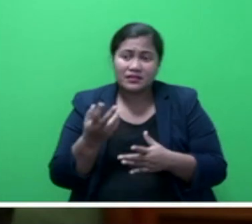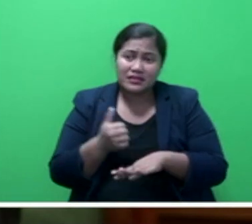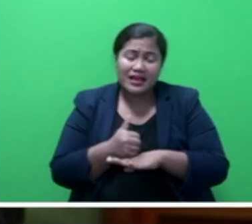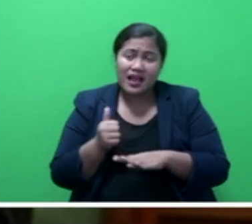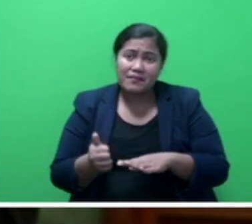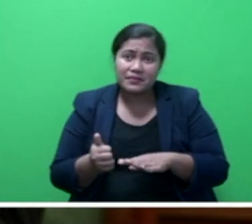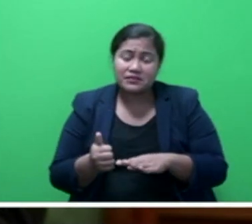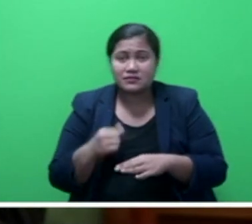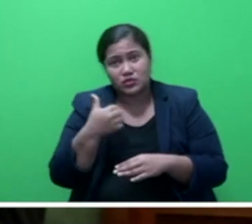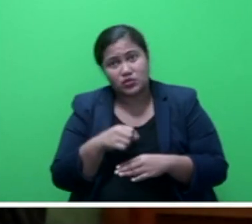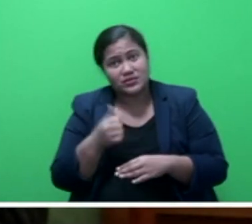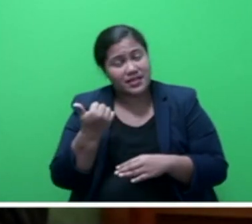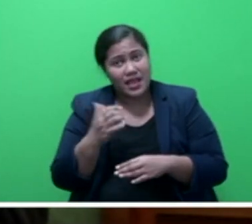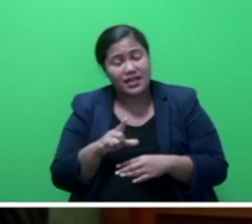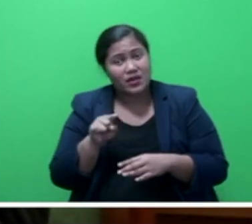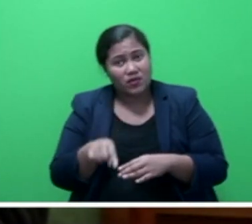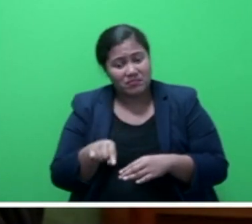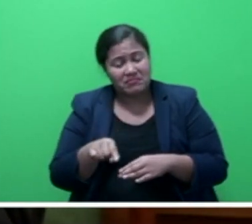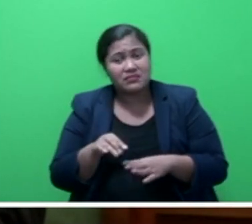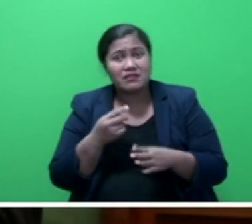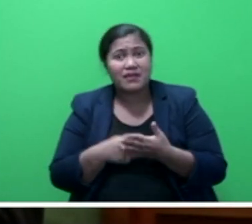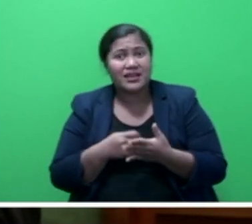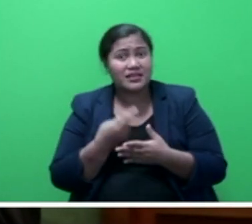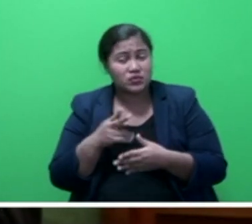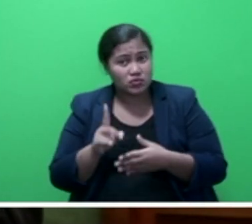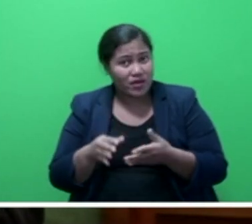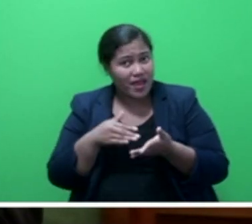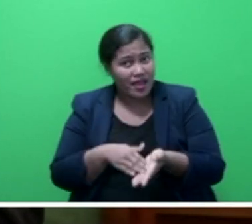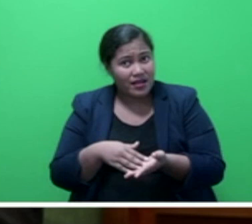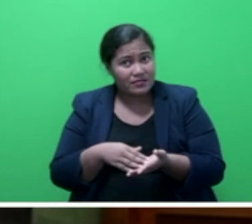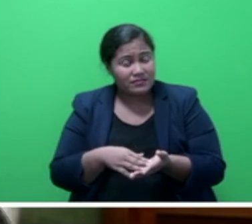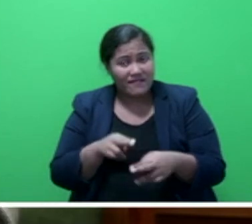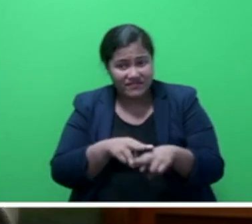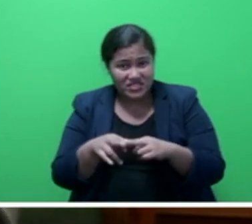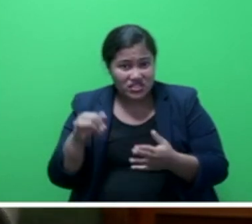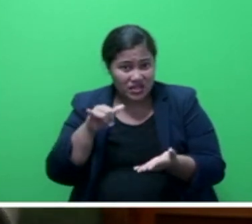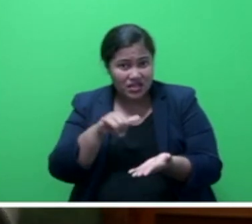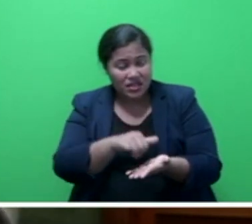money to help Fiji Airways in its loan repayments?